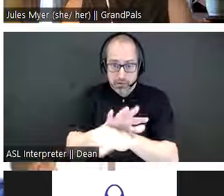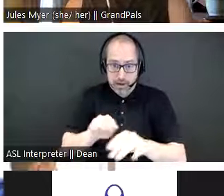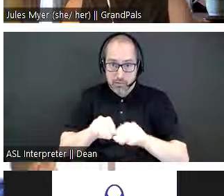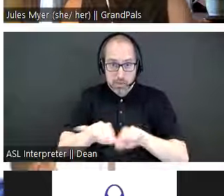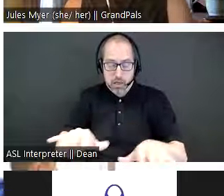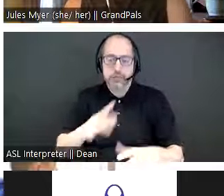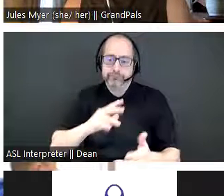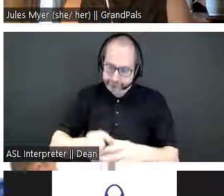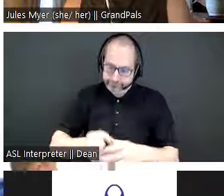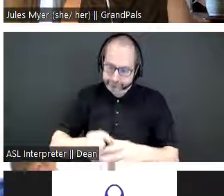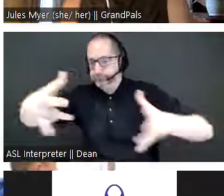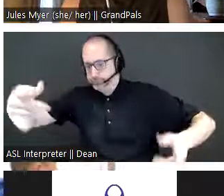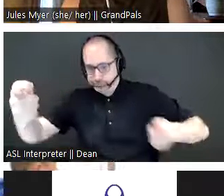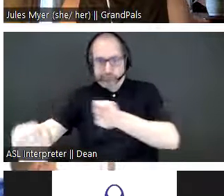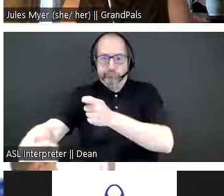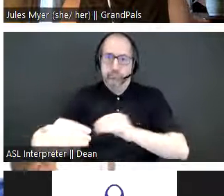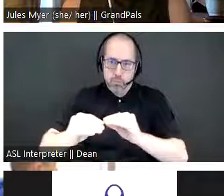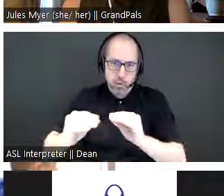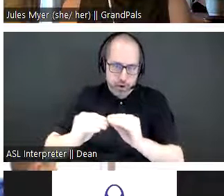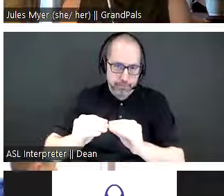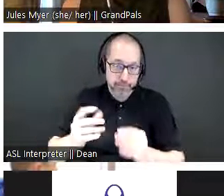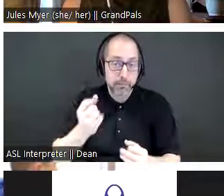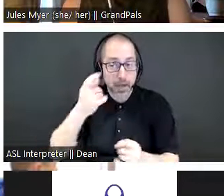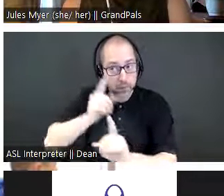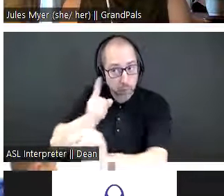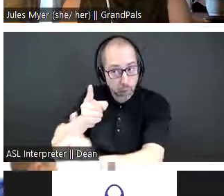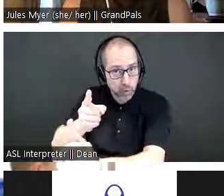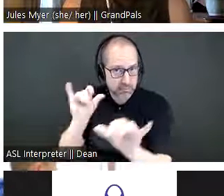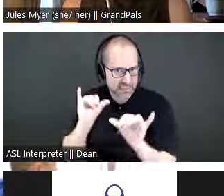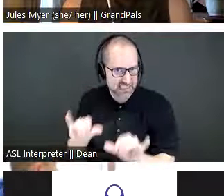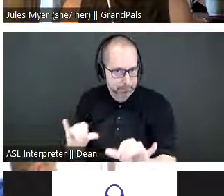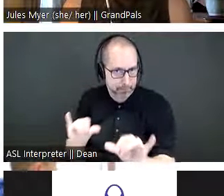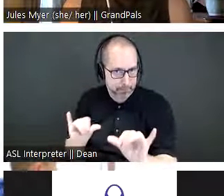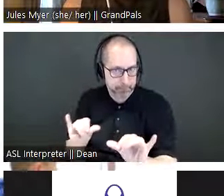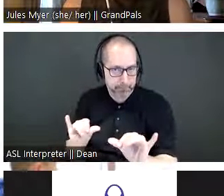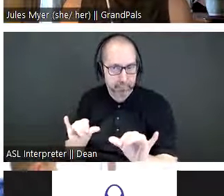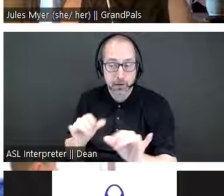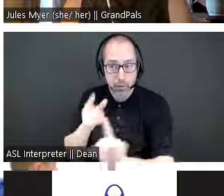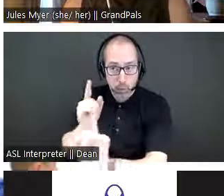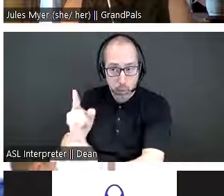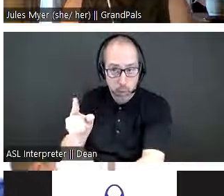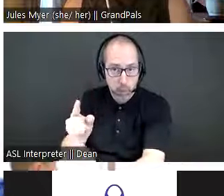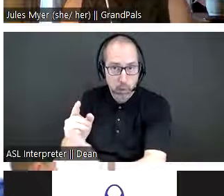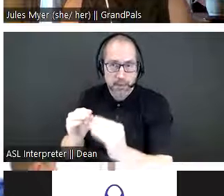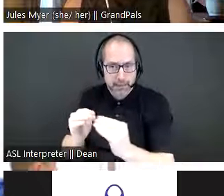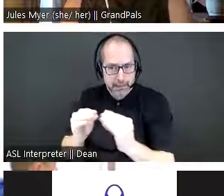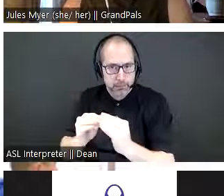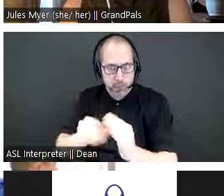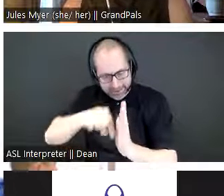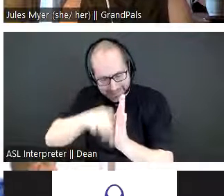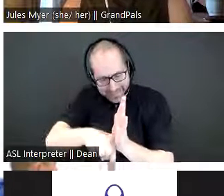the vision has remained the same. And our vision for GrandPals is to build a world of deeper intergenerational